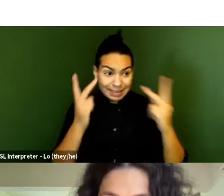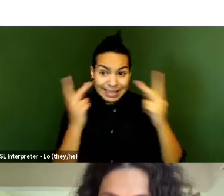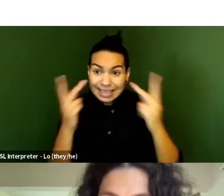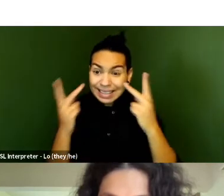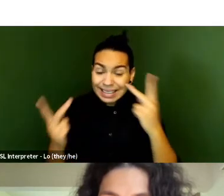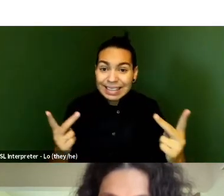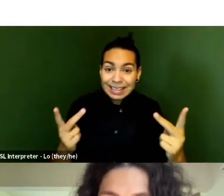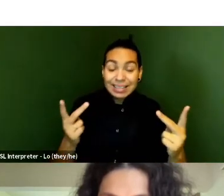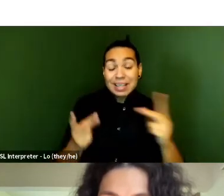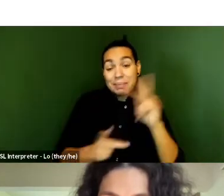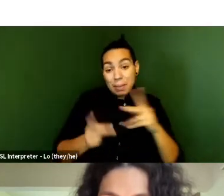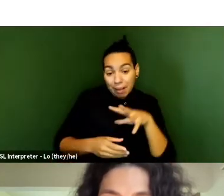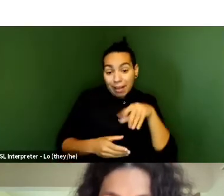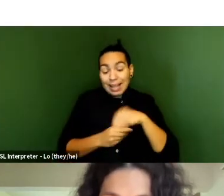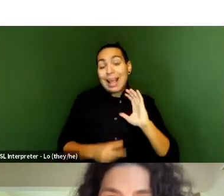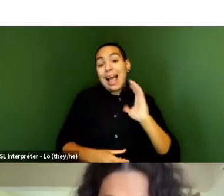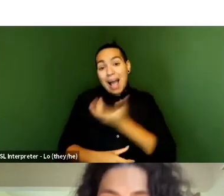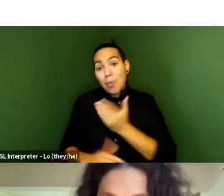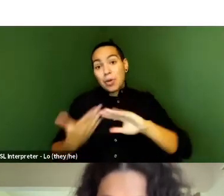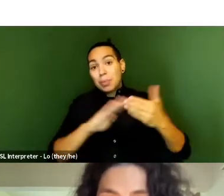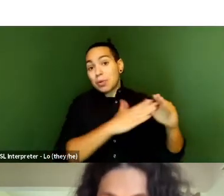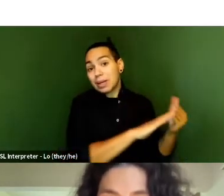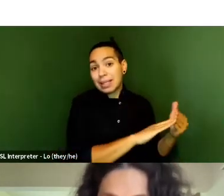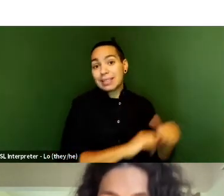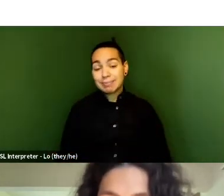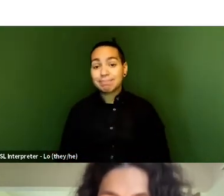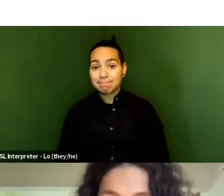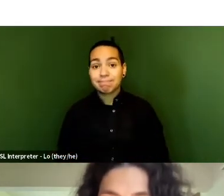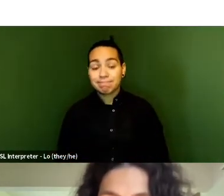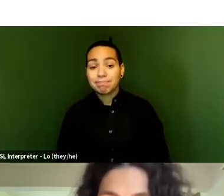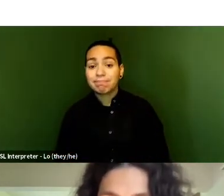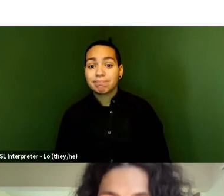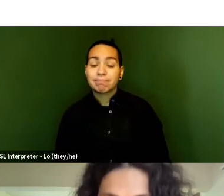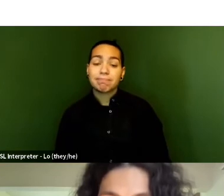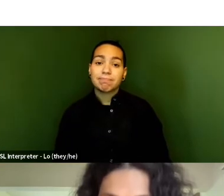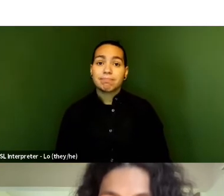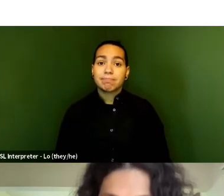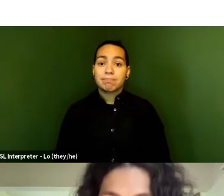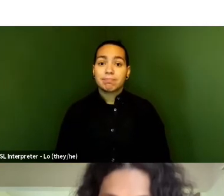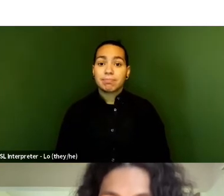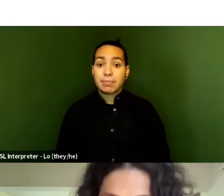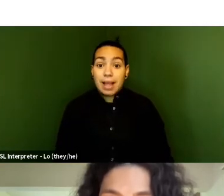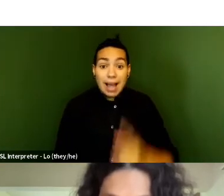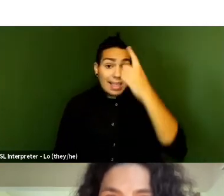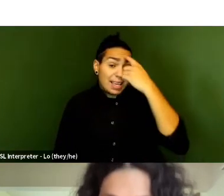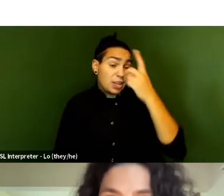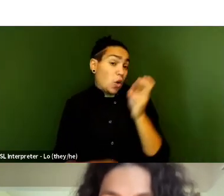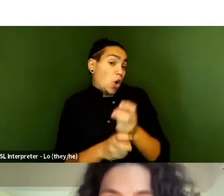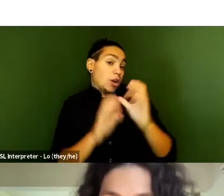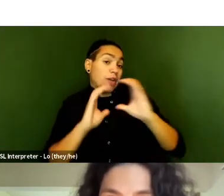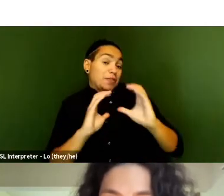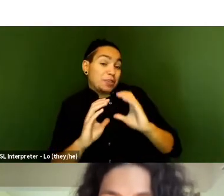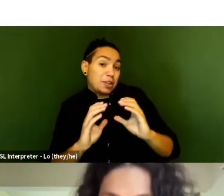folks within our own communities. And I think it's a tough conversation, because it's like